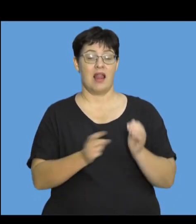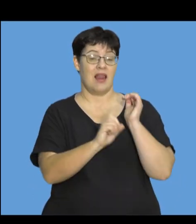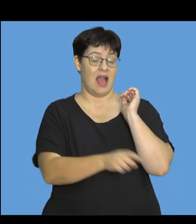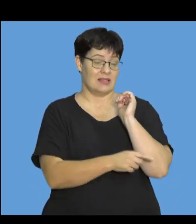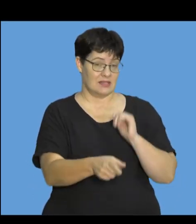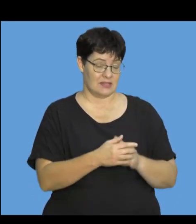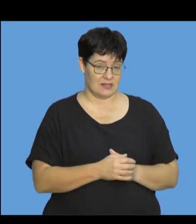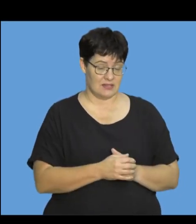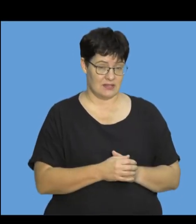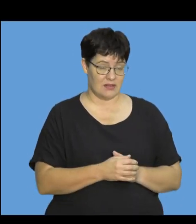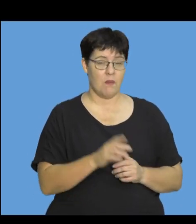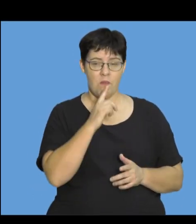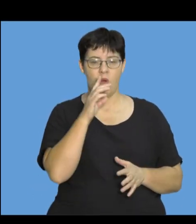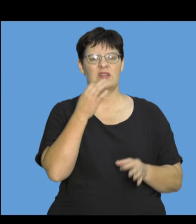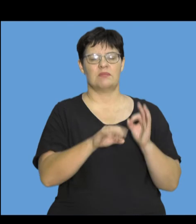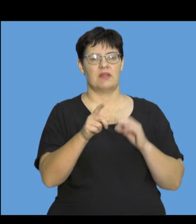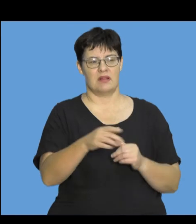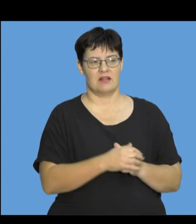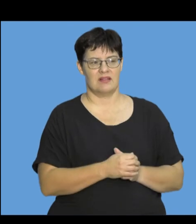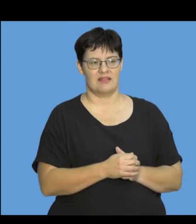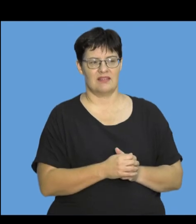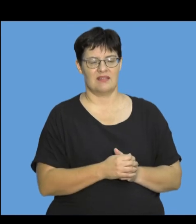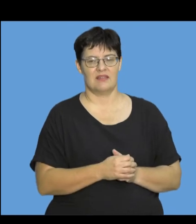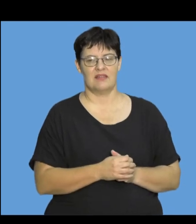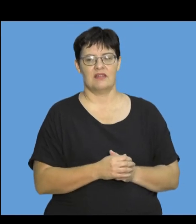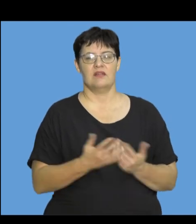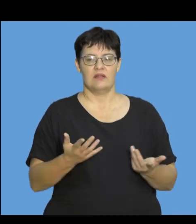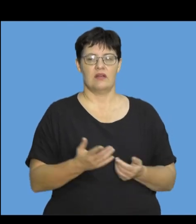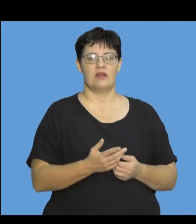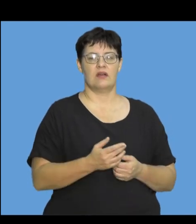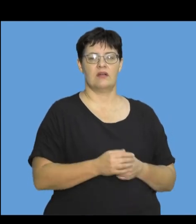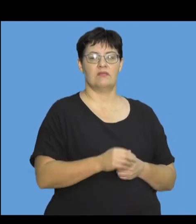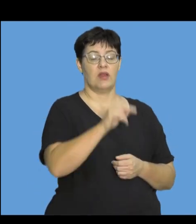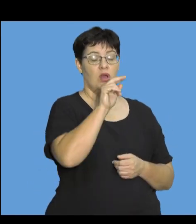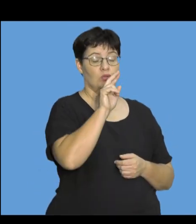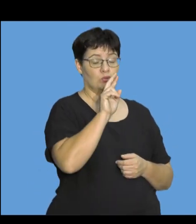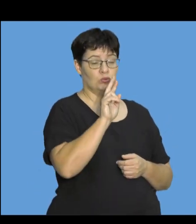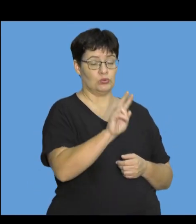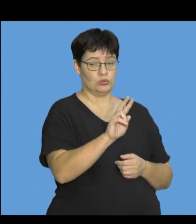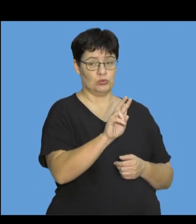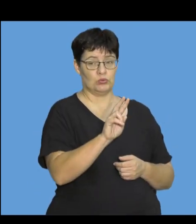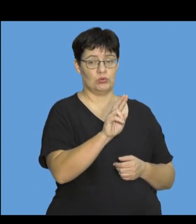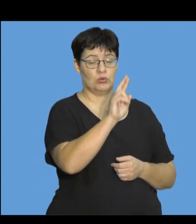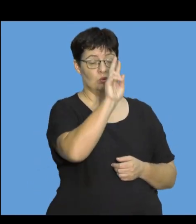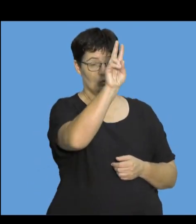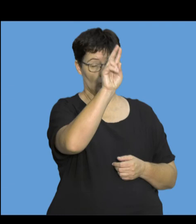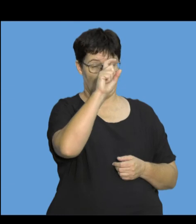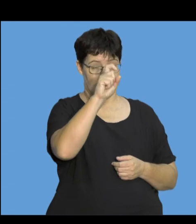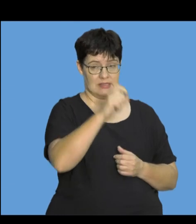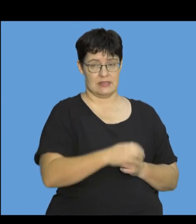Now, one last one, just to simplify this one, right? This will be 2 to the